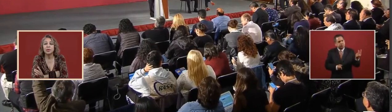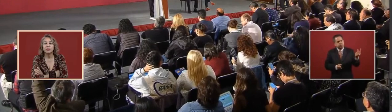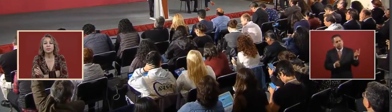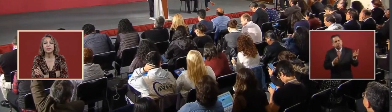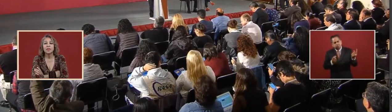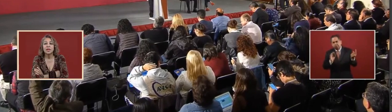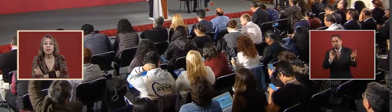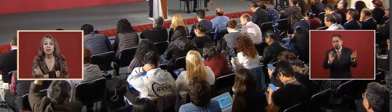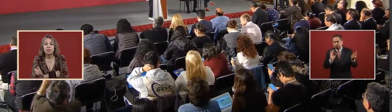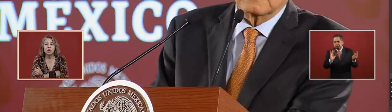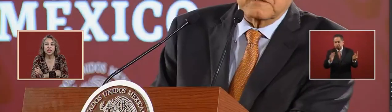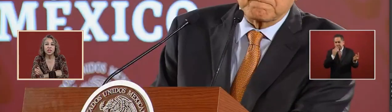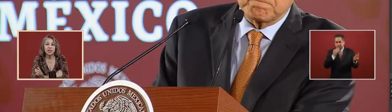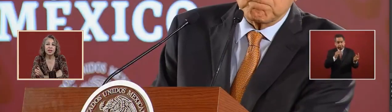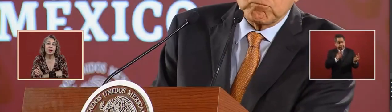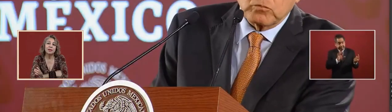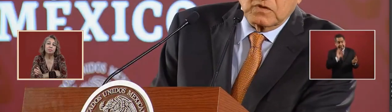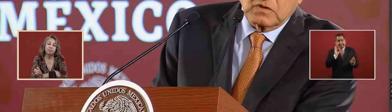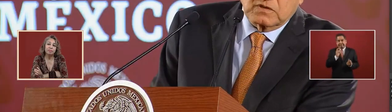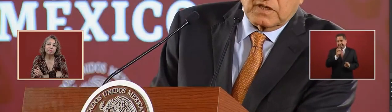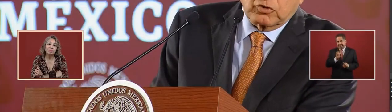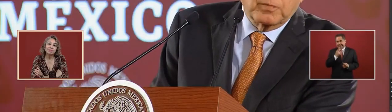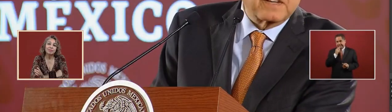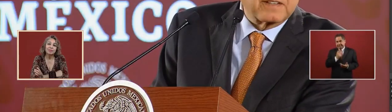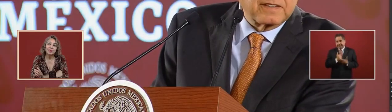example, we should